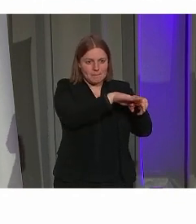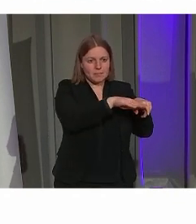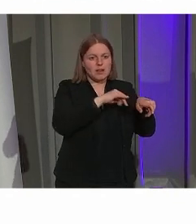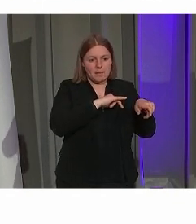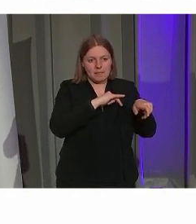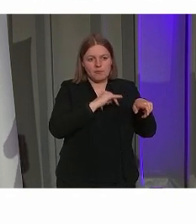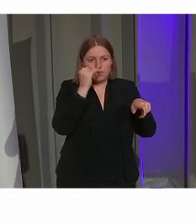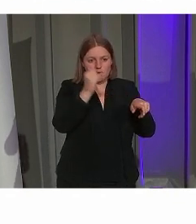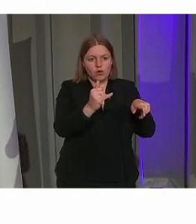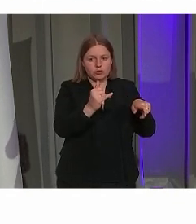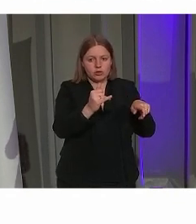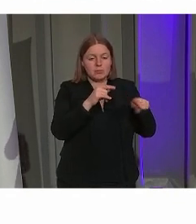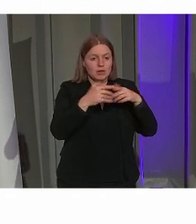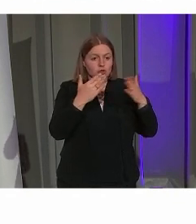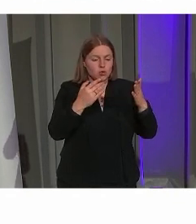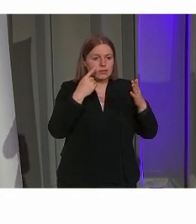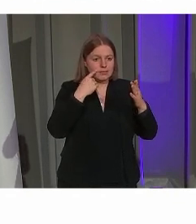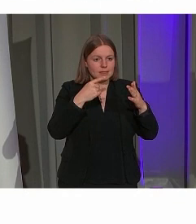the